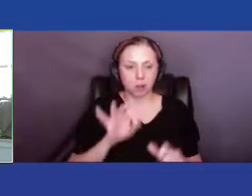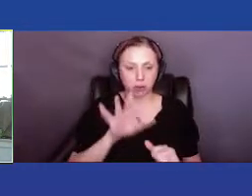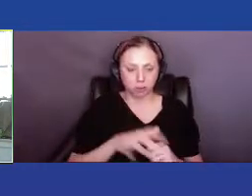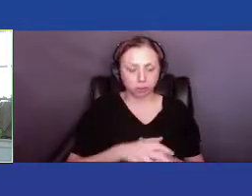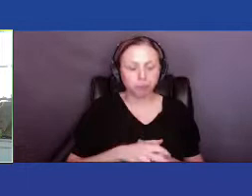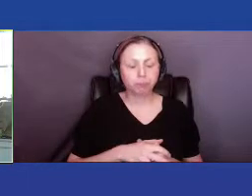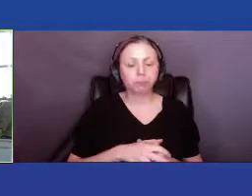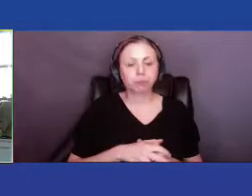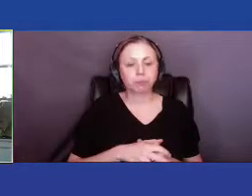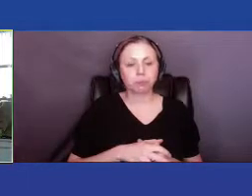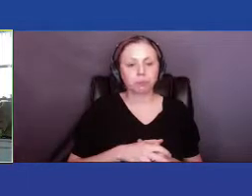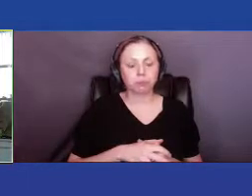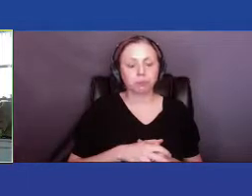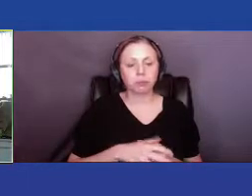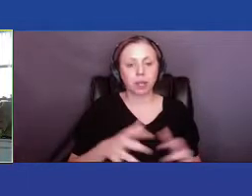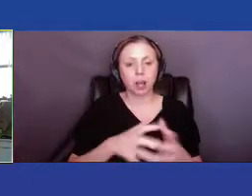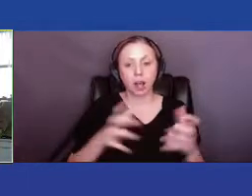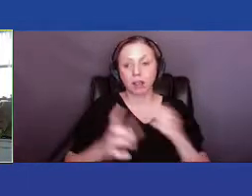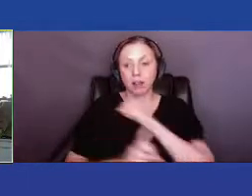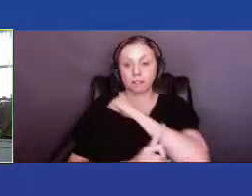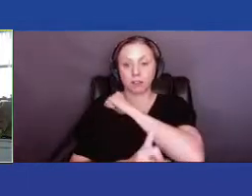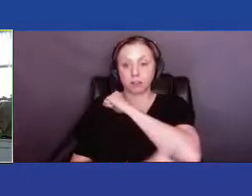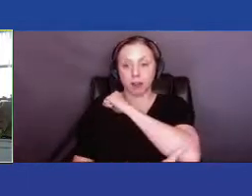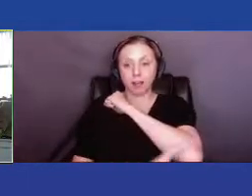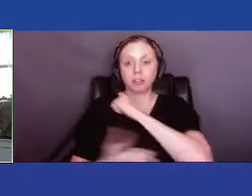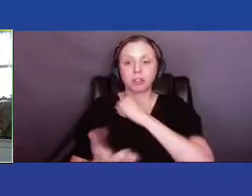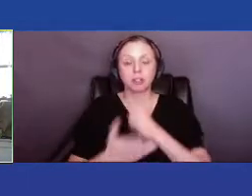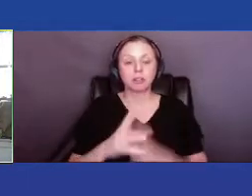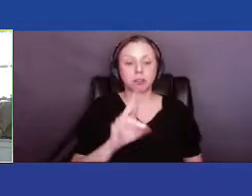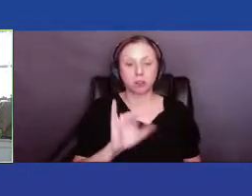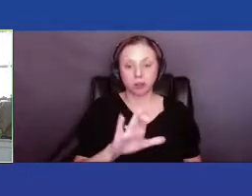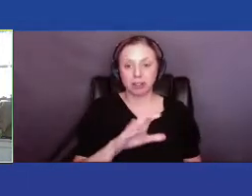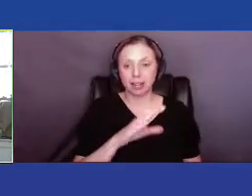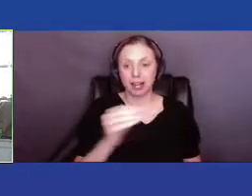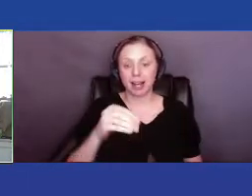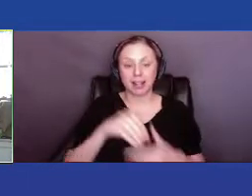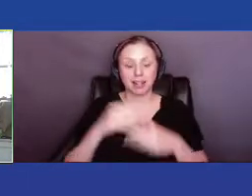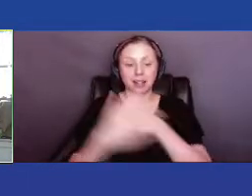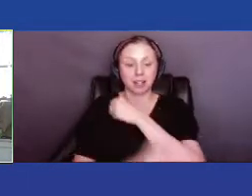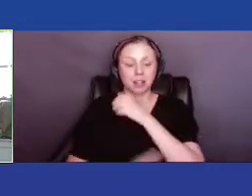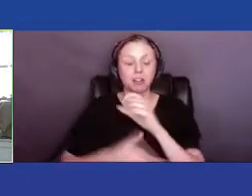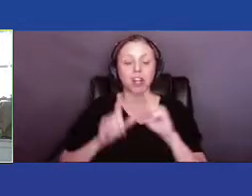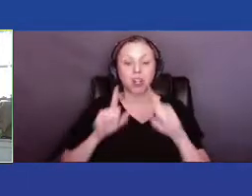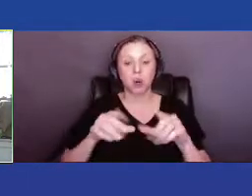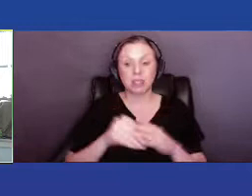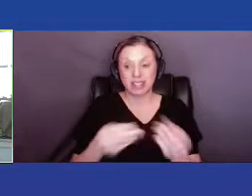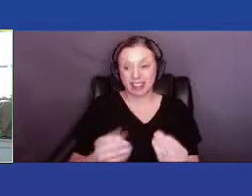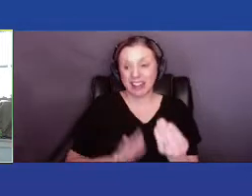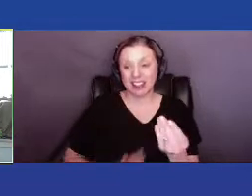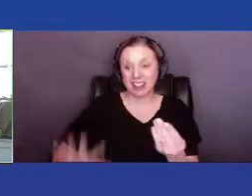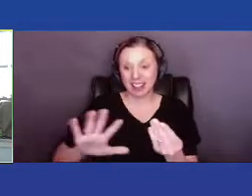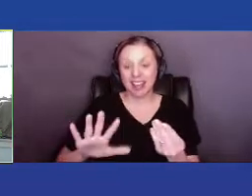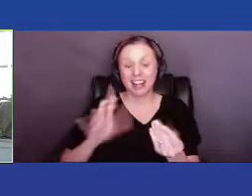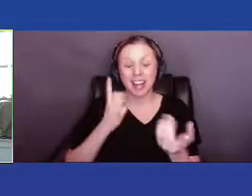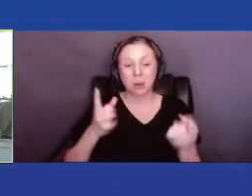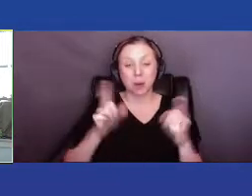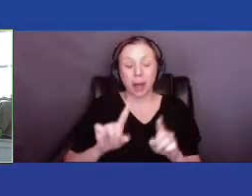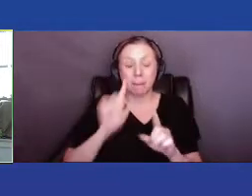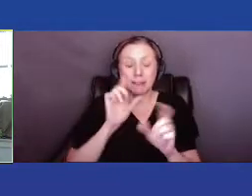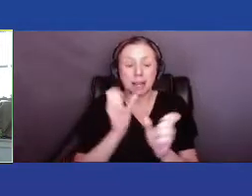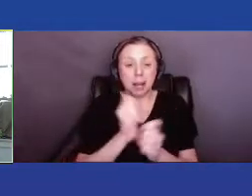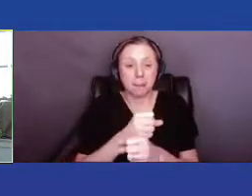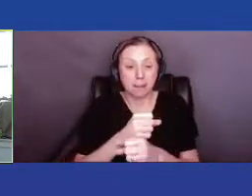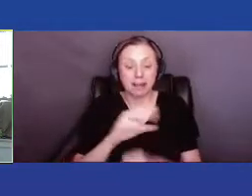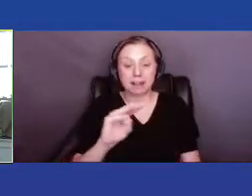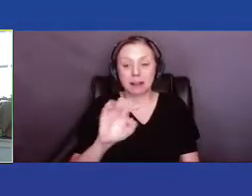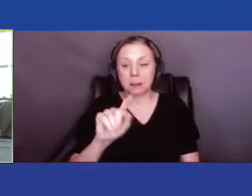all, much of our waste in New York City and in this country goes to landfill, where it generates methane. And methane is a greenhouse